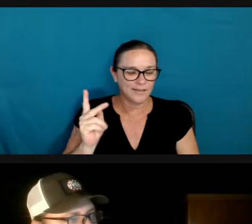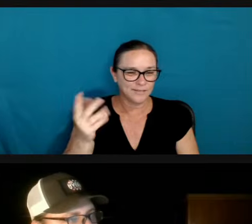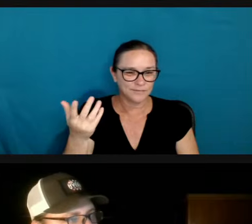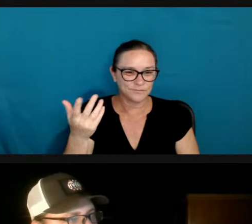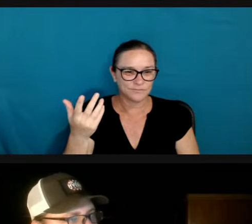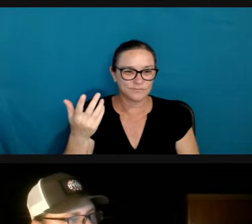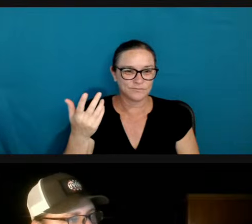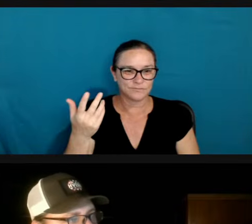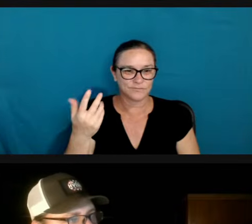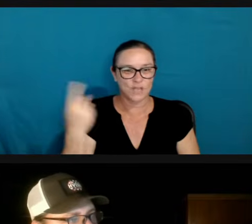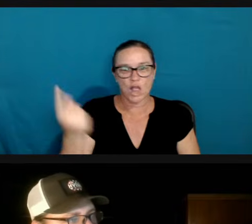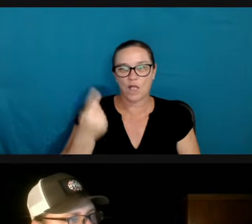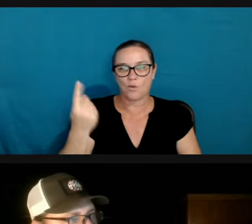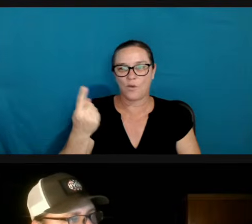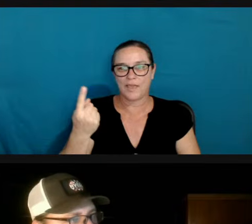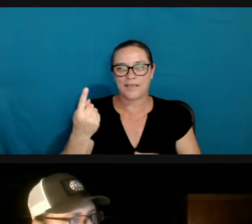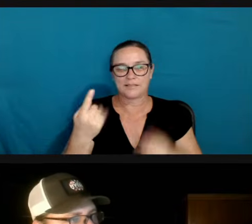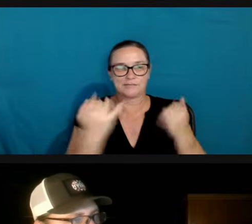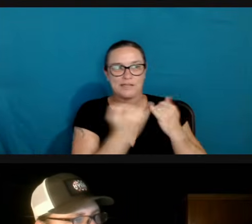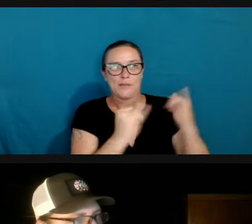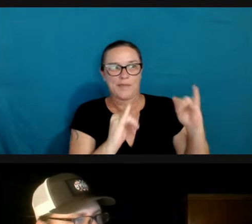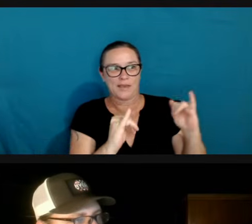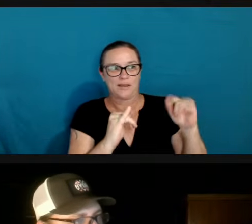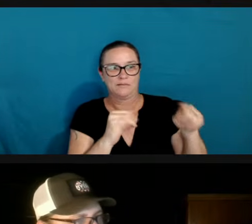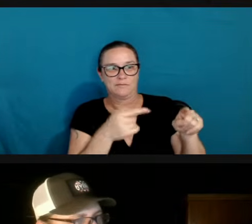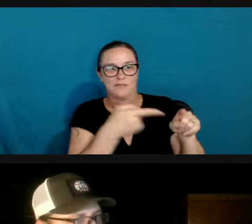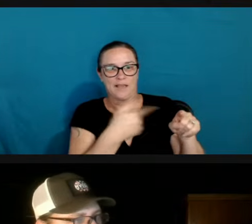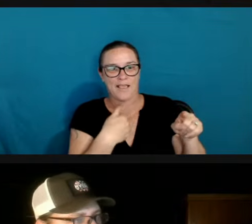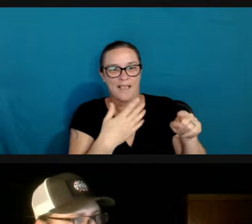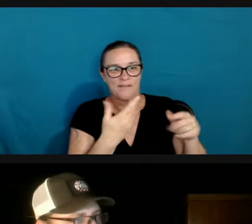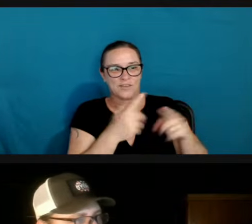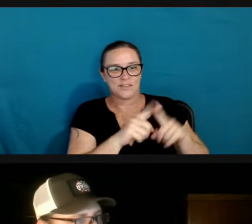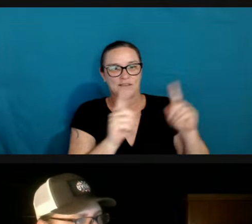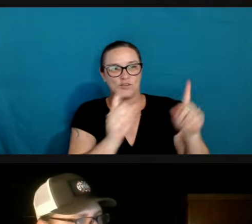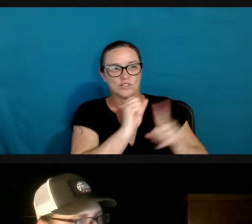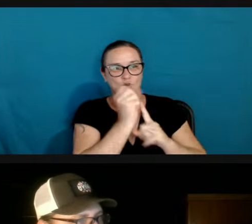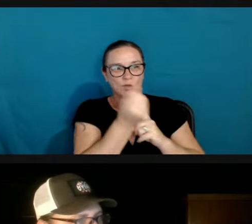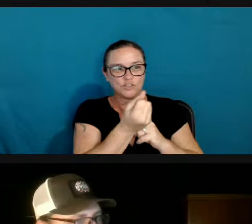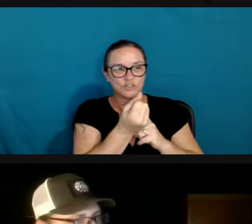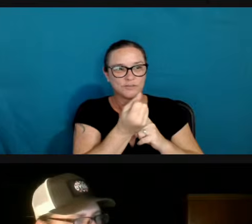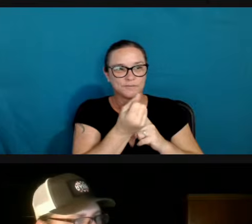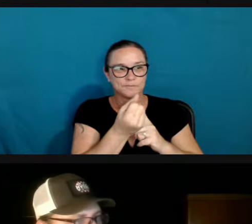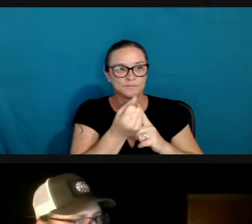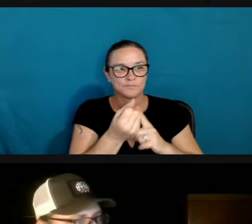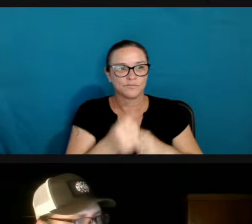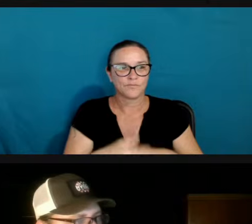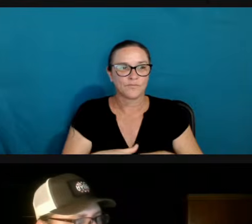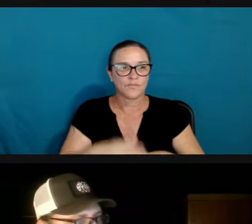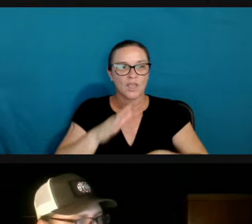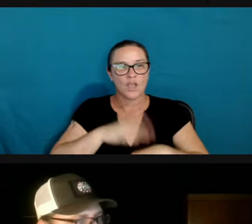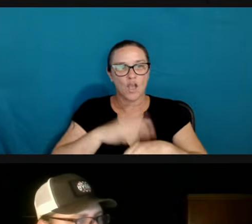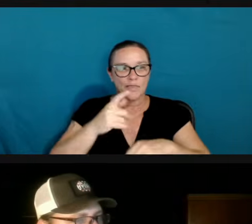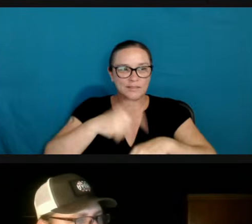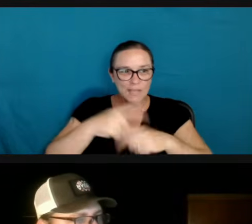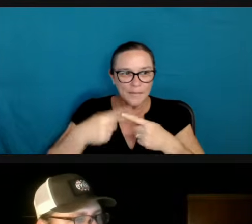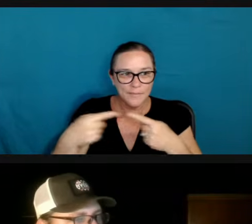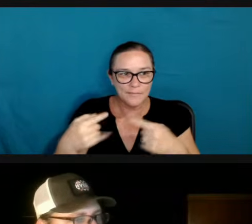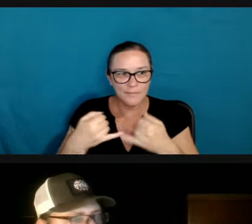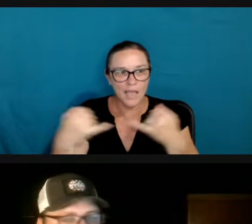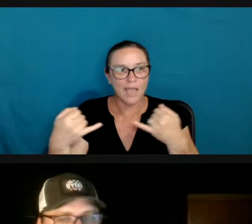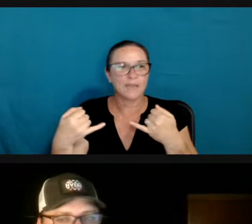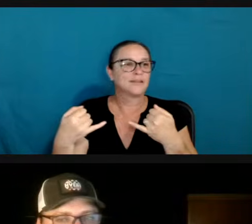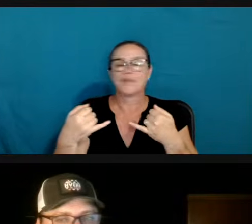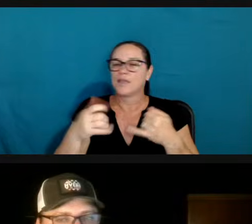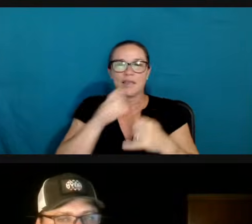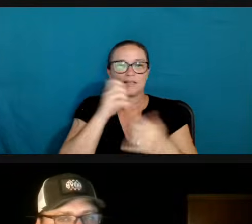own, dancing to its own beat over here, right? It's completely on its own timeline separately, so it doesn't really ever fit in a box